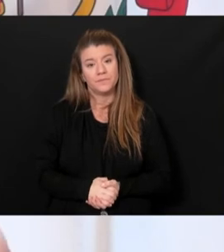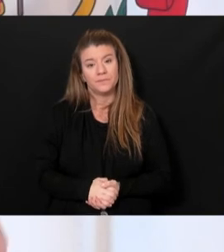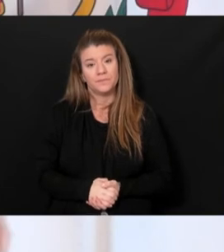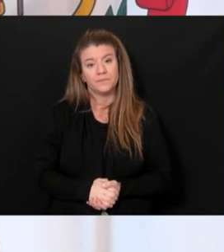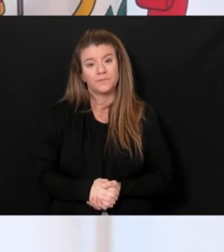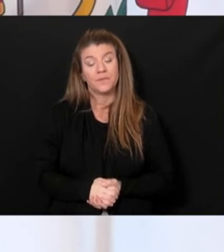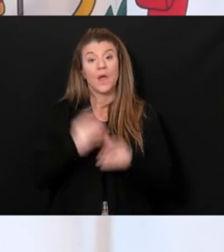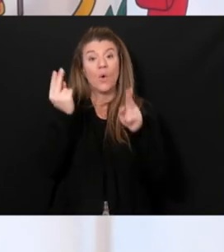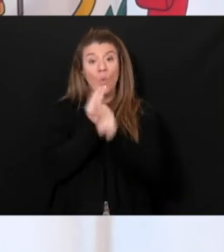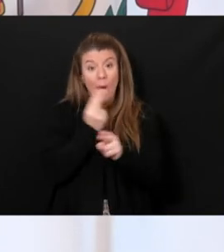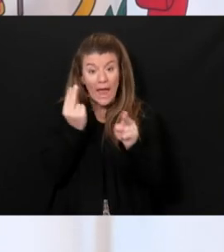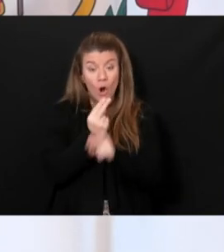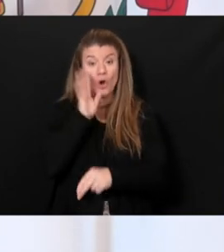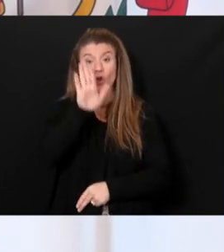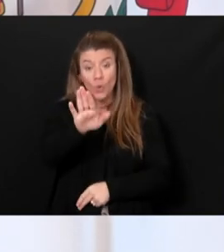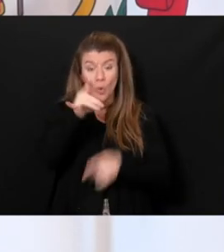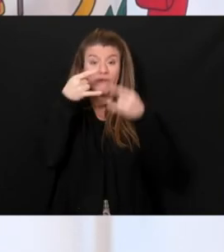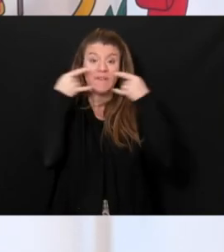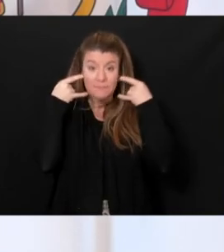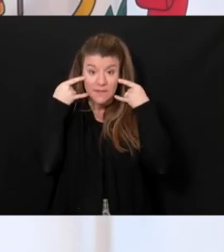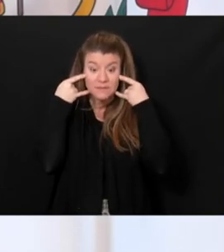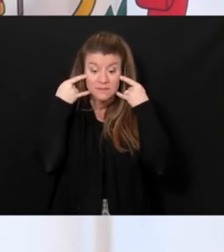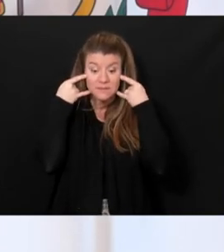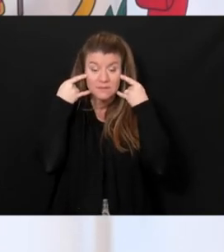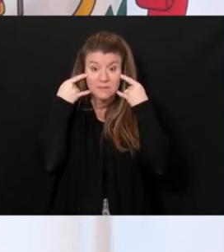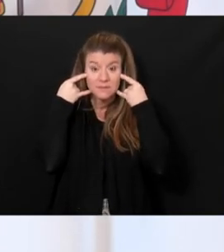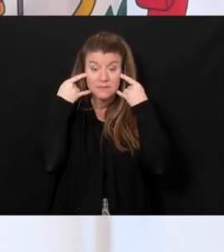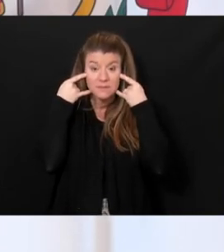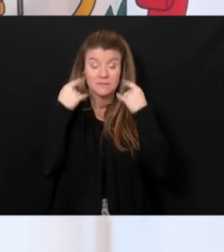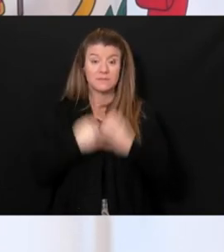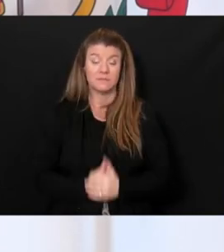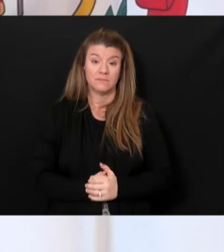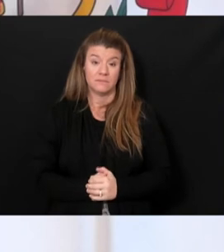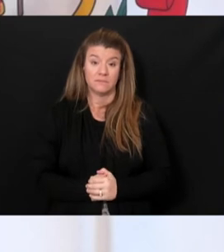Wear your face mask. Give blood.